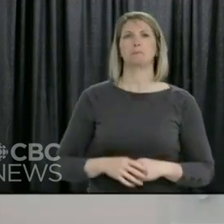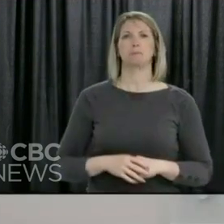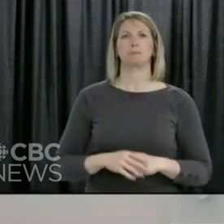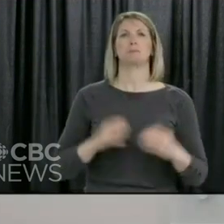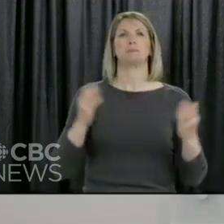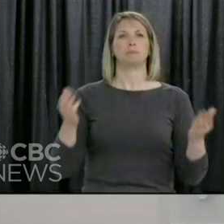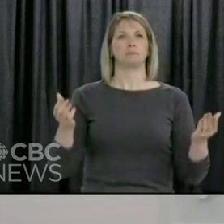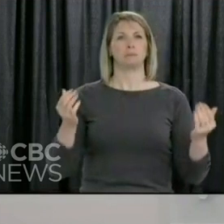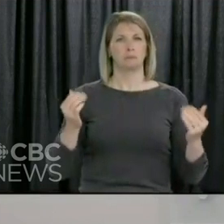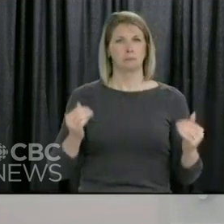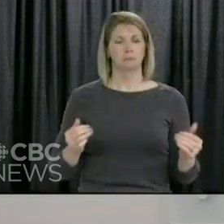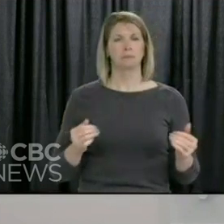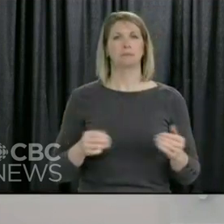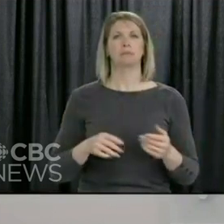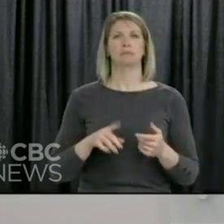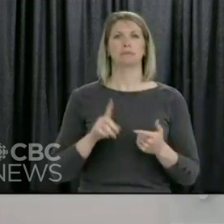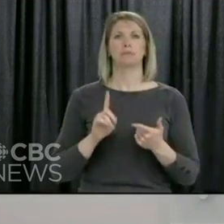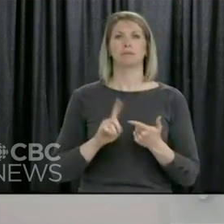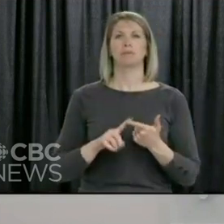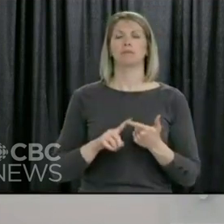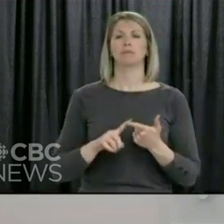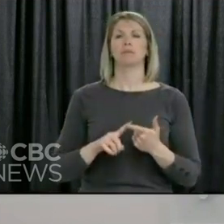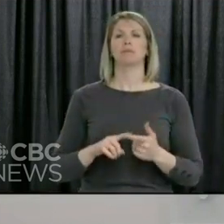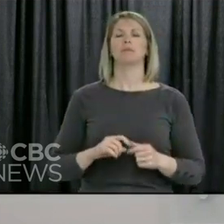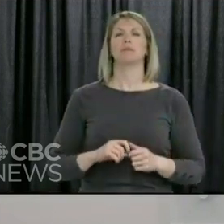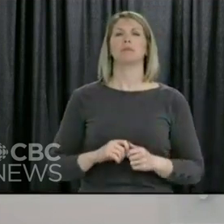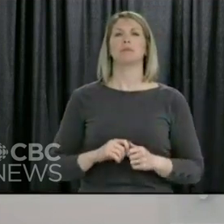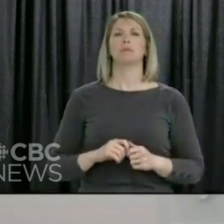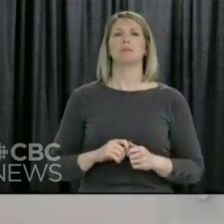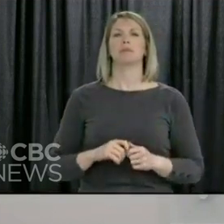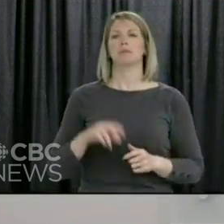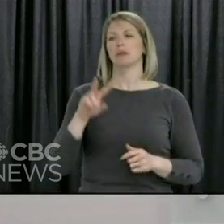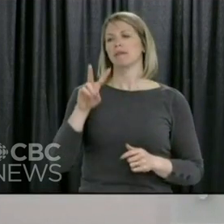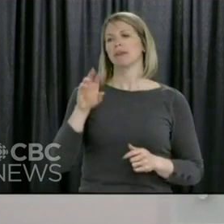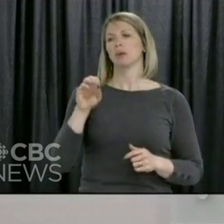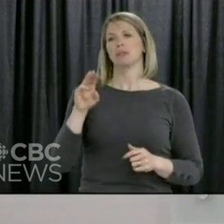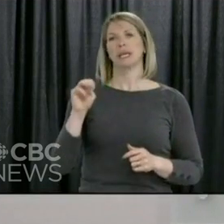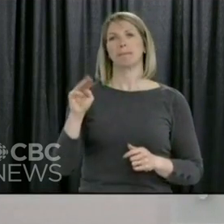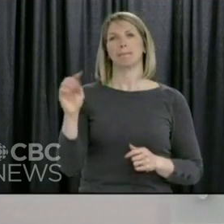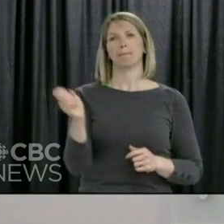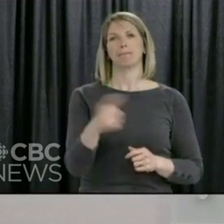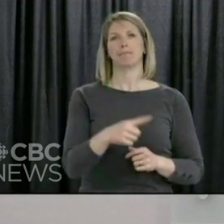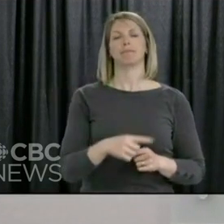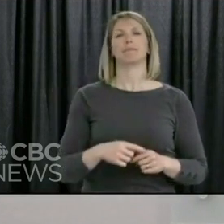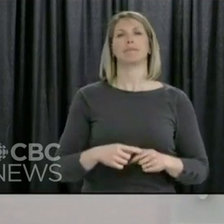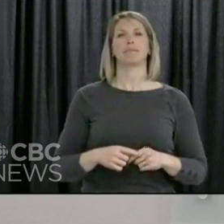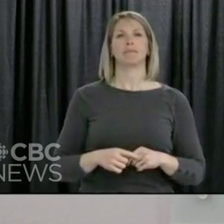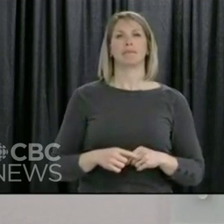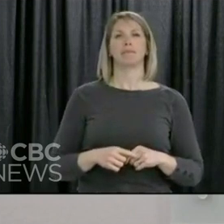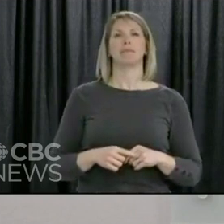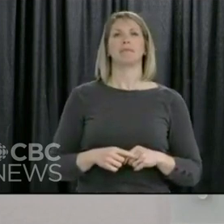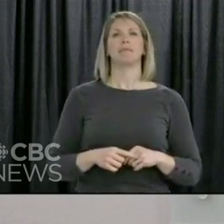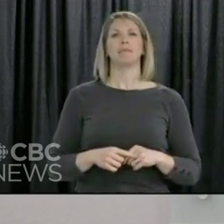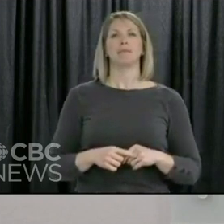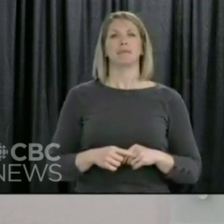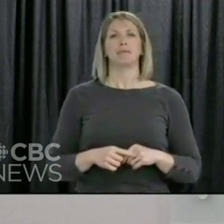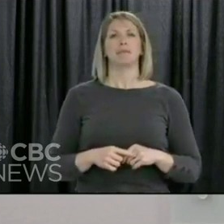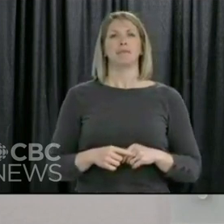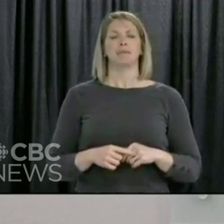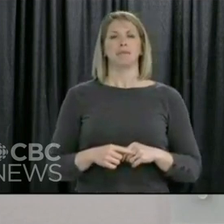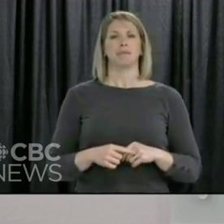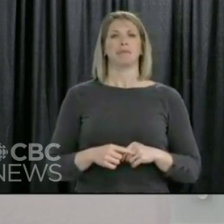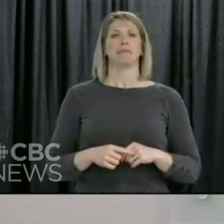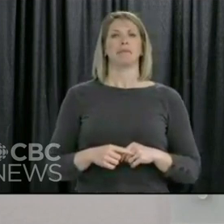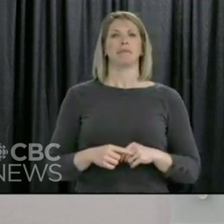Next question. Thank you. Our next question is from Ben Murphy. Please go ahead. Thank you, Premier. I just wanted to go back to